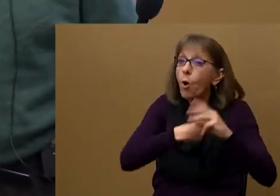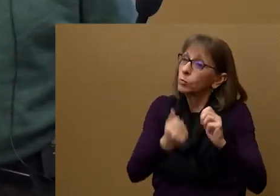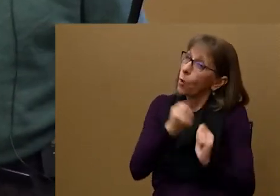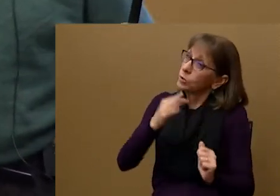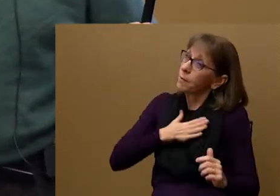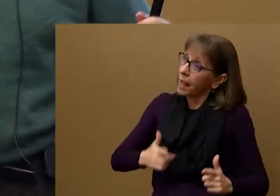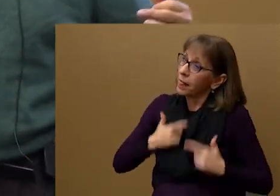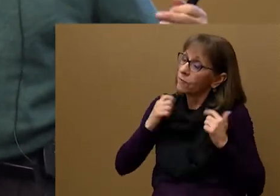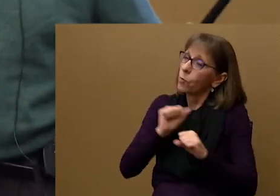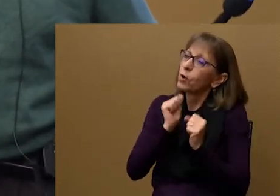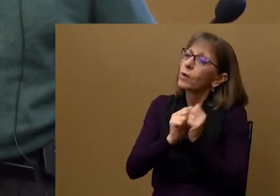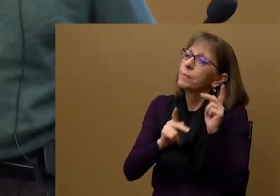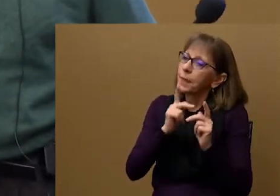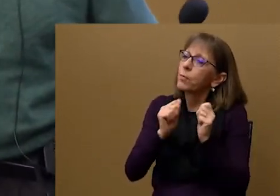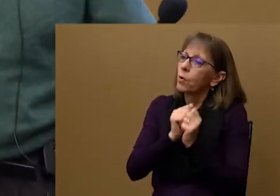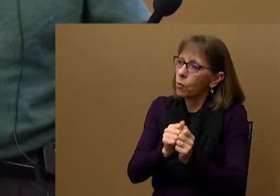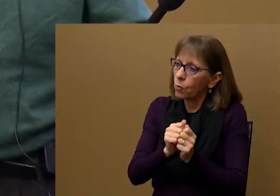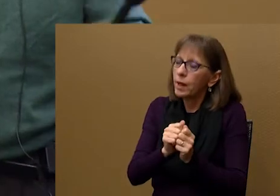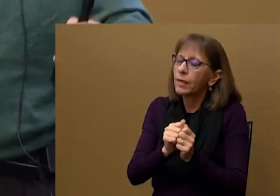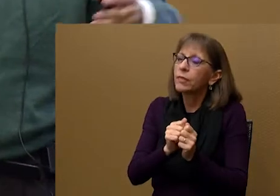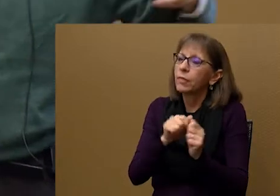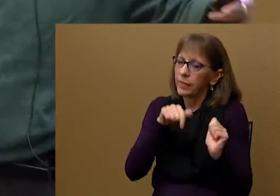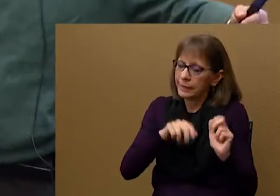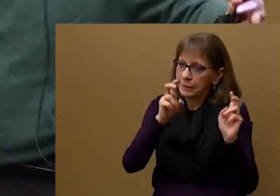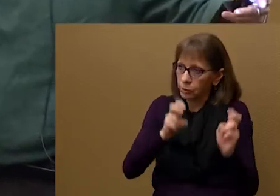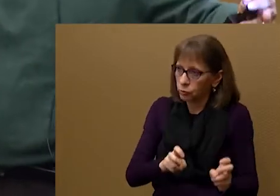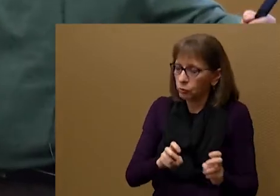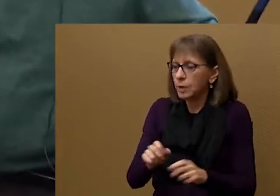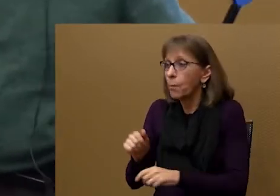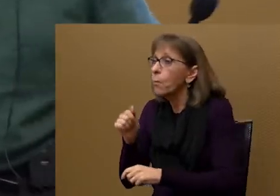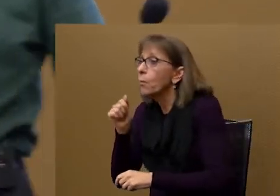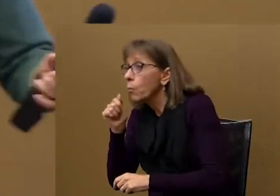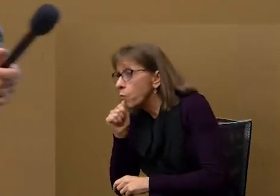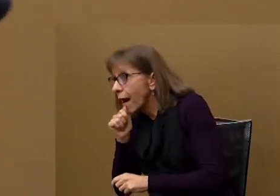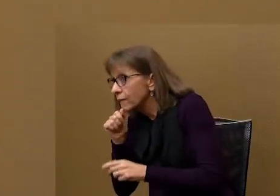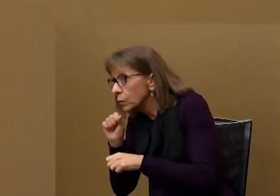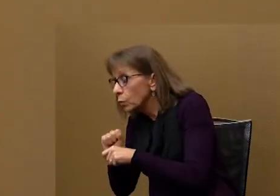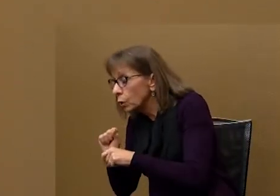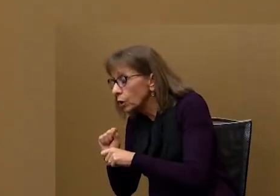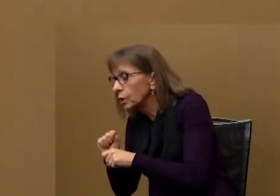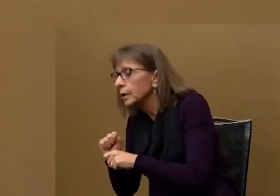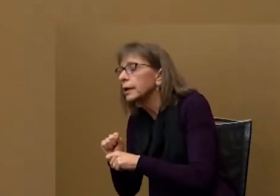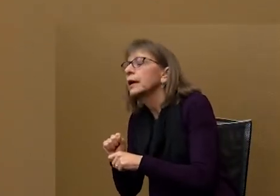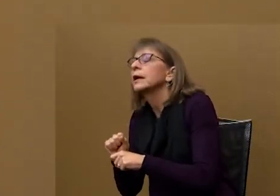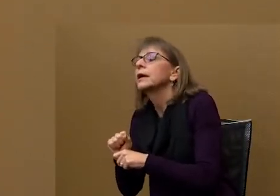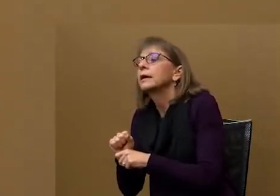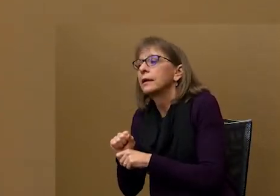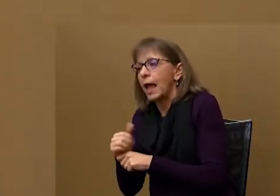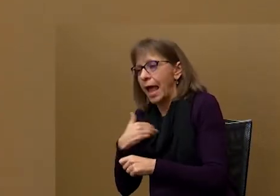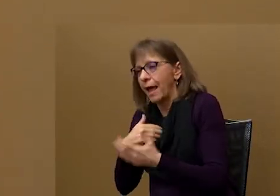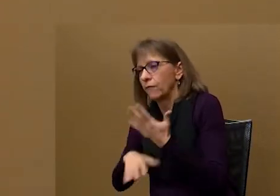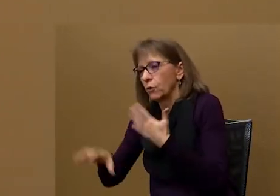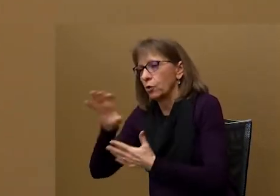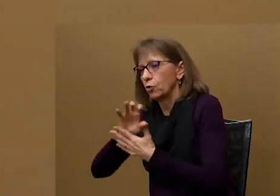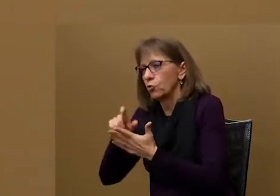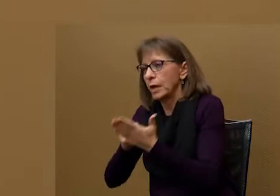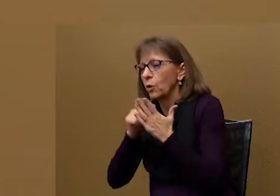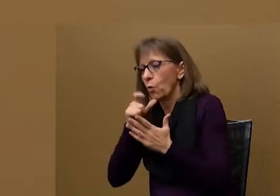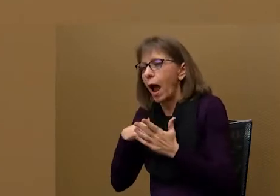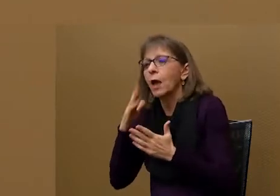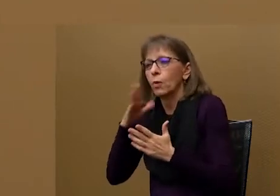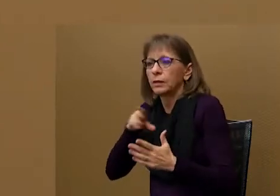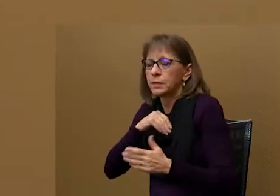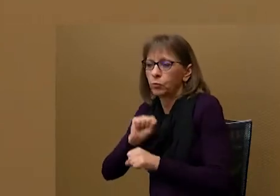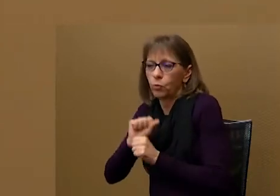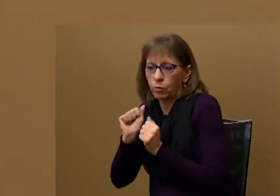sector world, most of my life, I was working with people with these issues. In private sector, one of the things I do in private sector, I